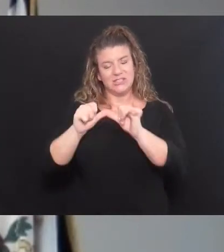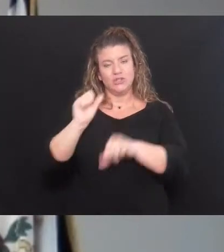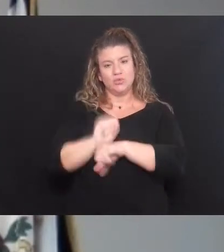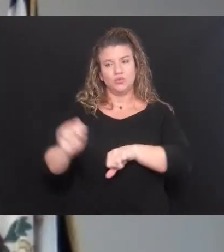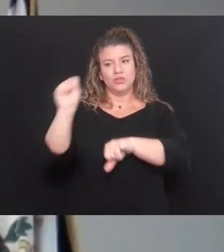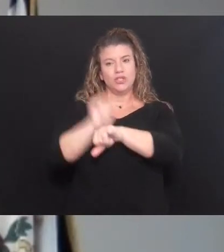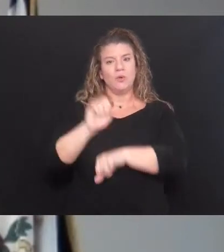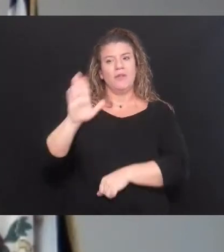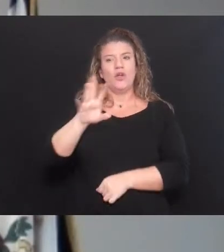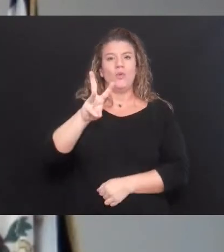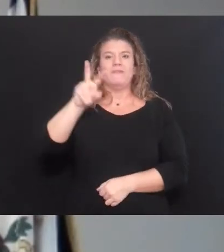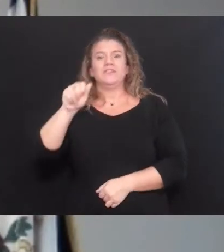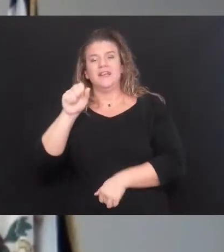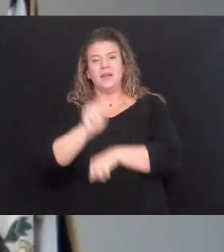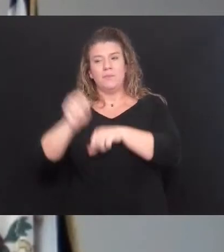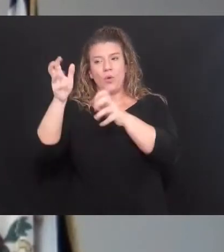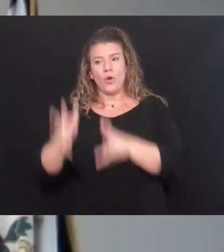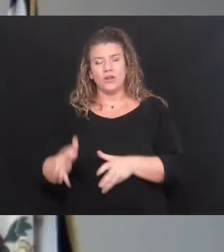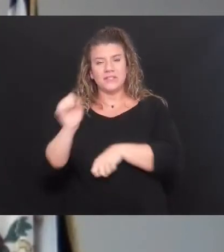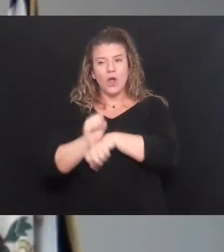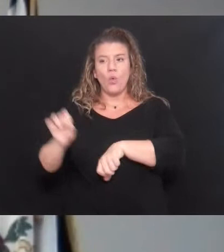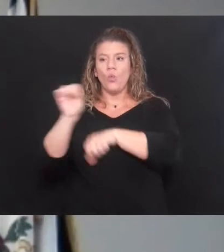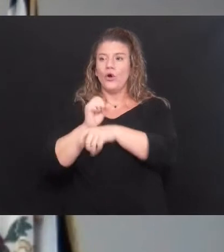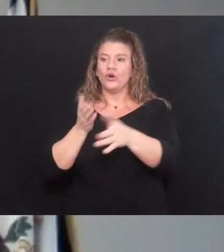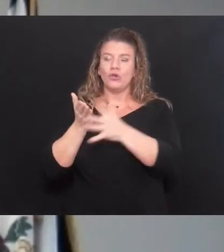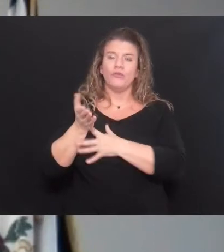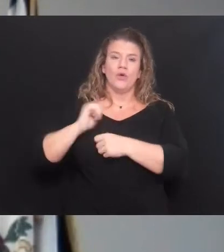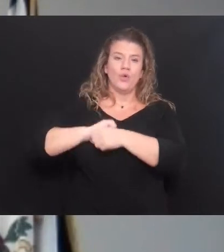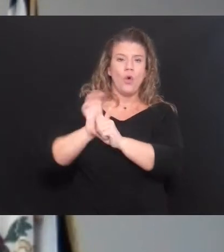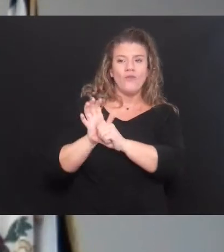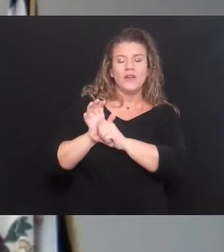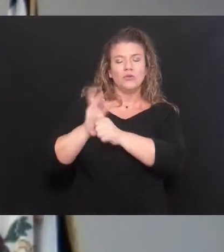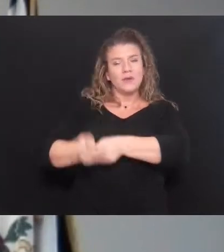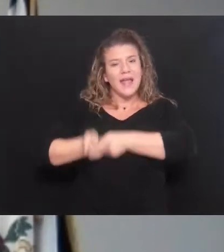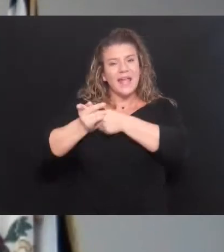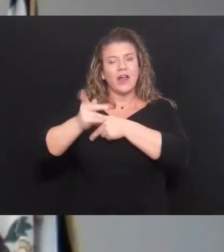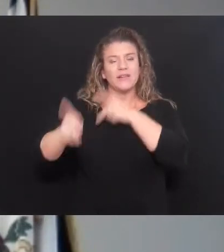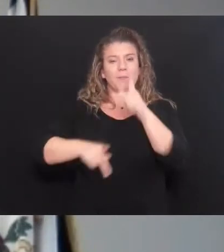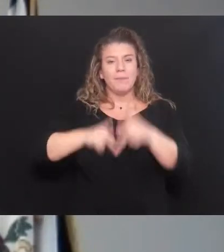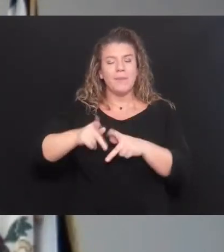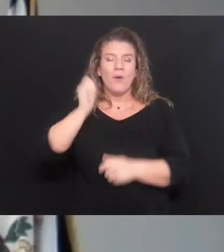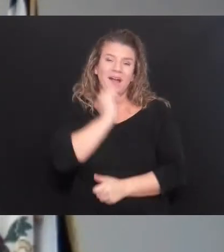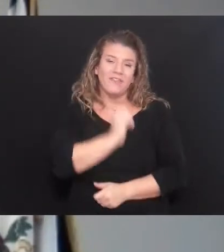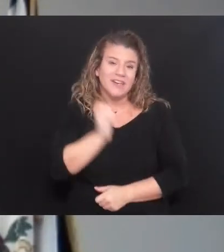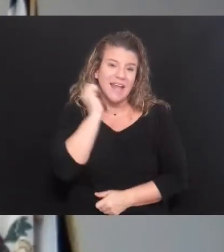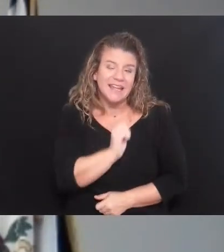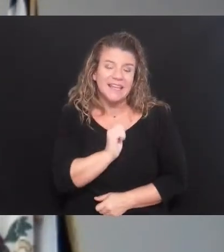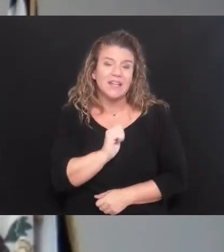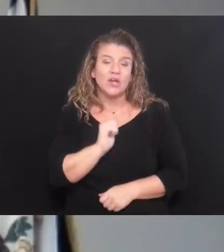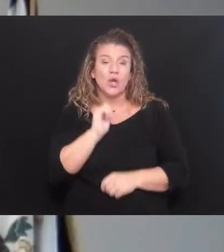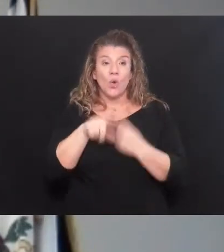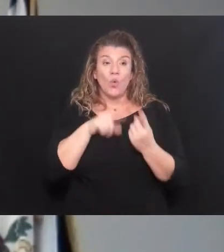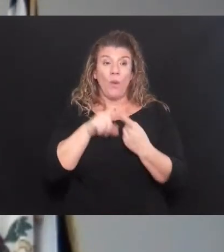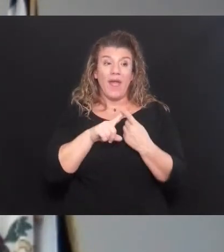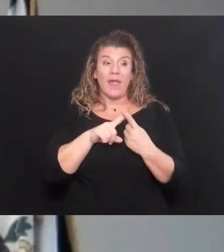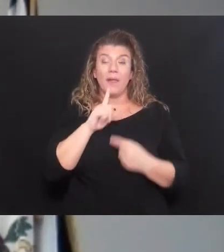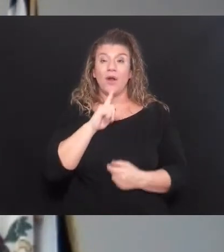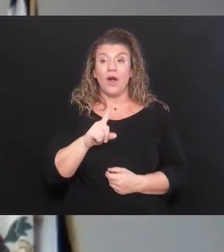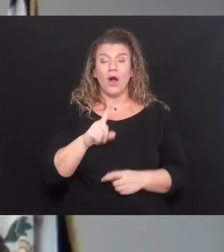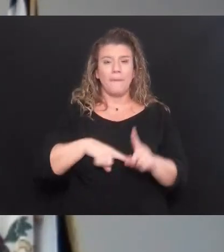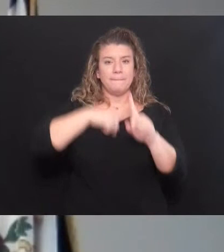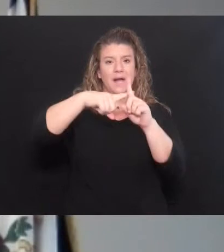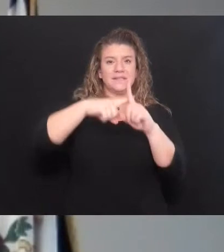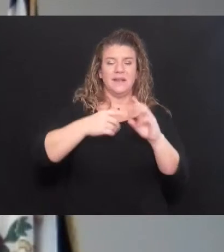Virginia employers and have worked through this pandemic to take care of folks. Every day when there are positive cases in